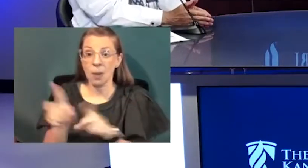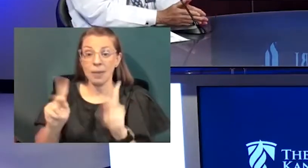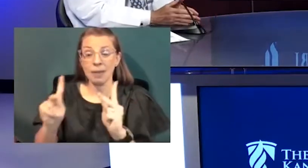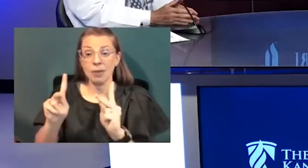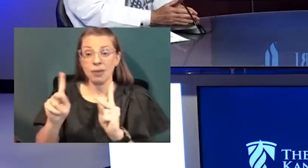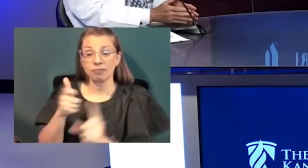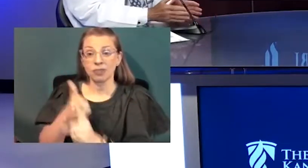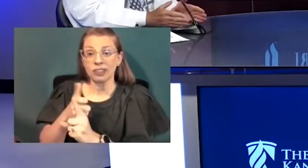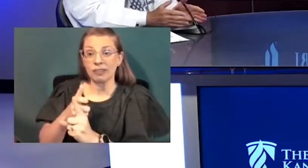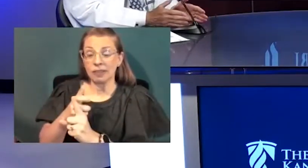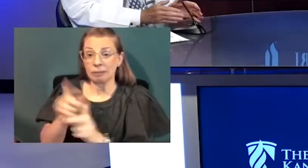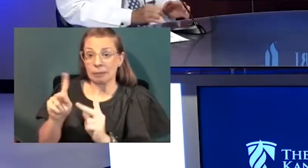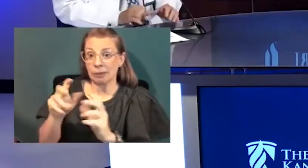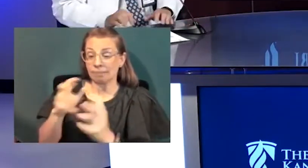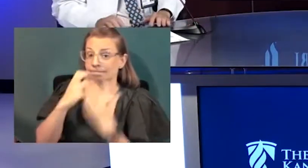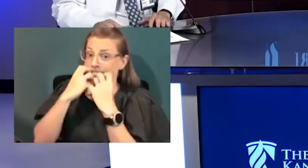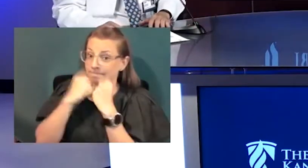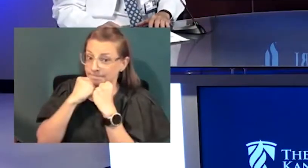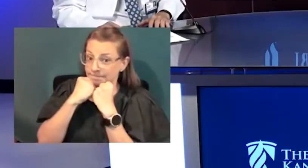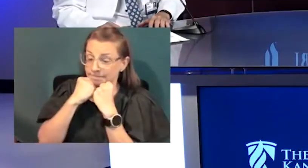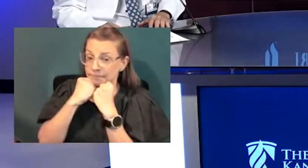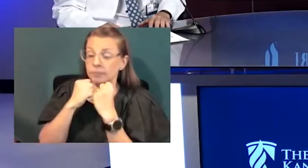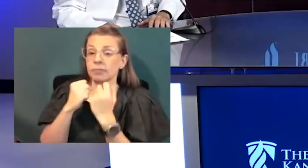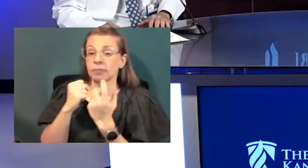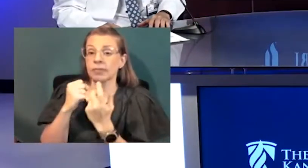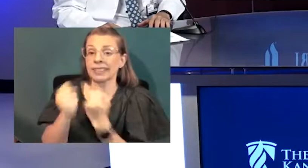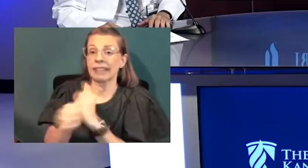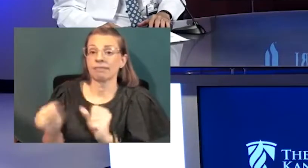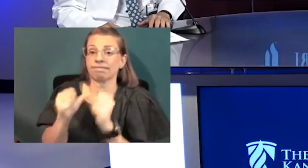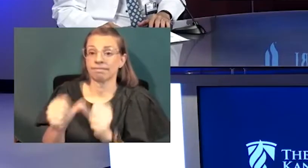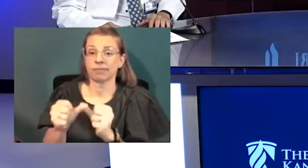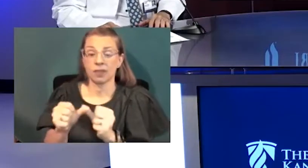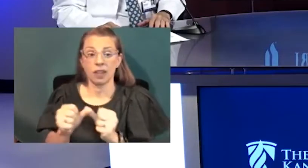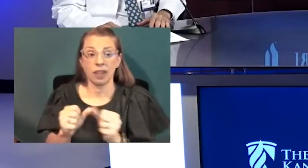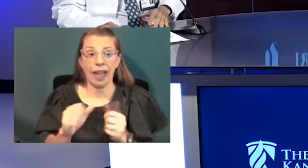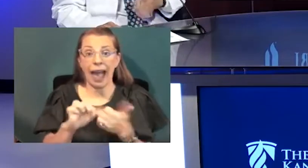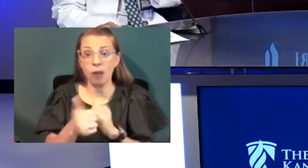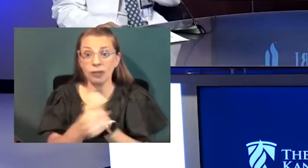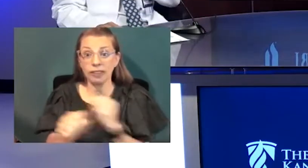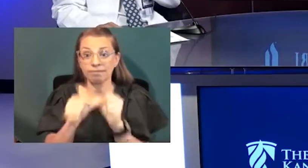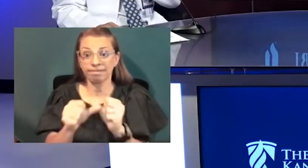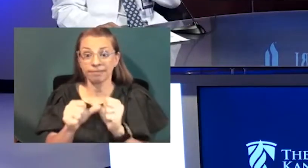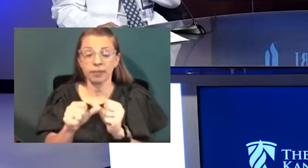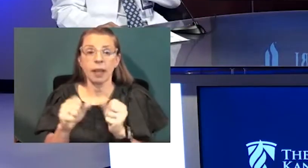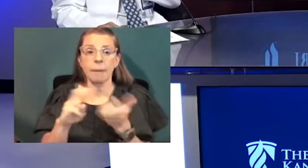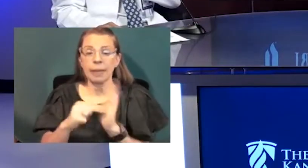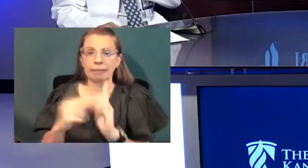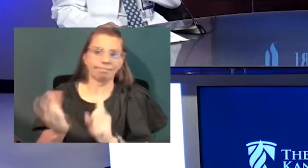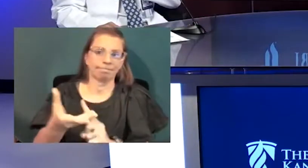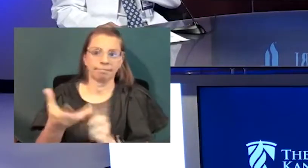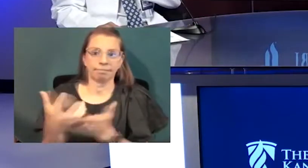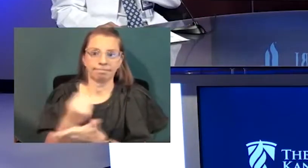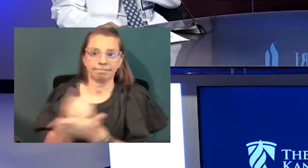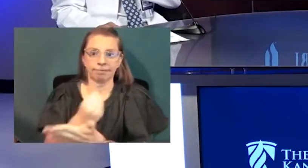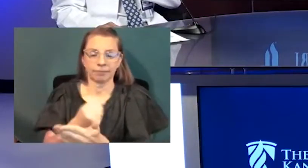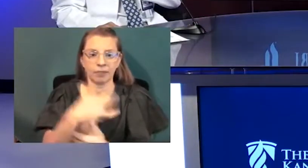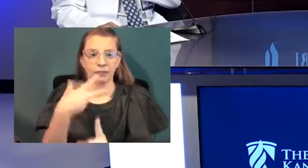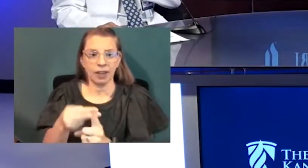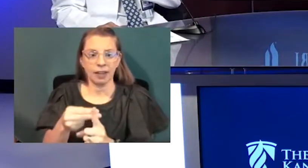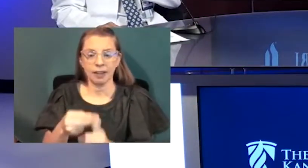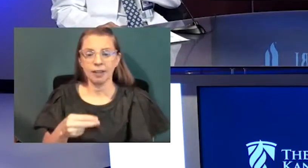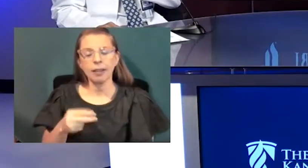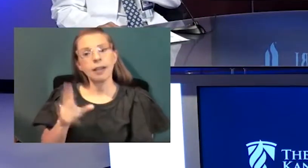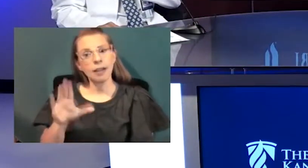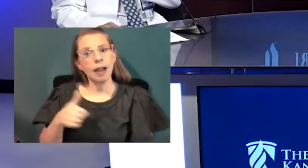keeping us all safe. And the only way we can do that is get more folks vaccinated. And I think you're right. It's a slog. I also just want to say I've been proud to be a Kansas